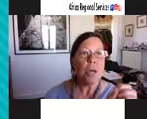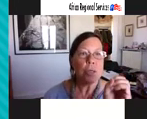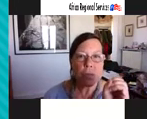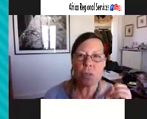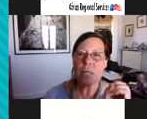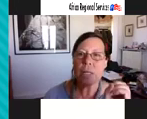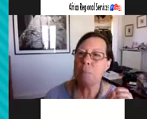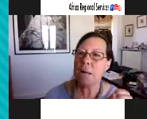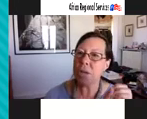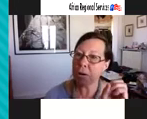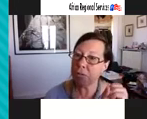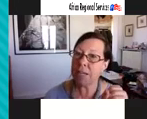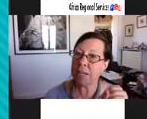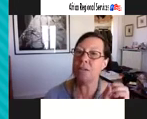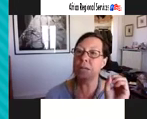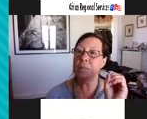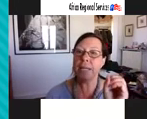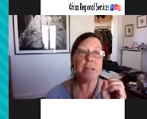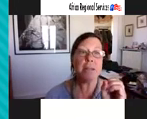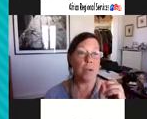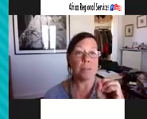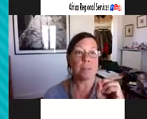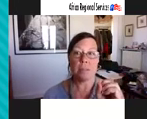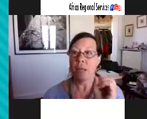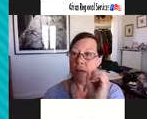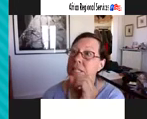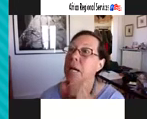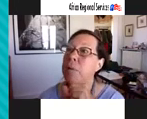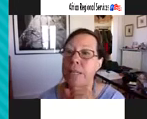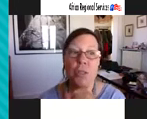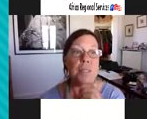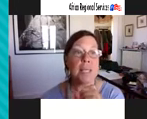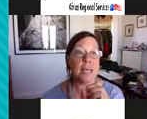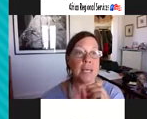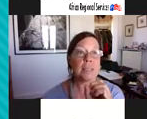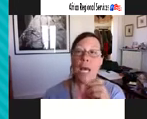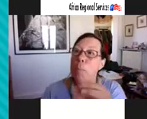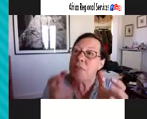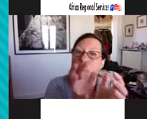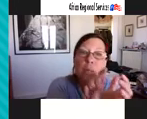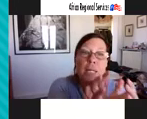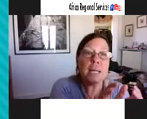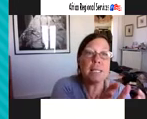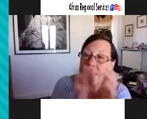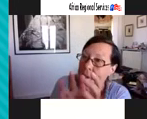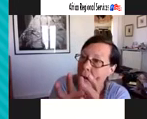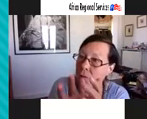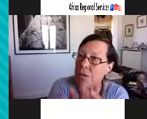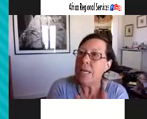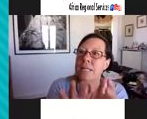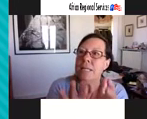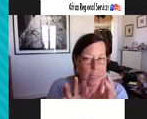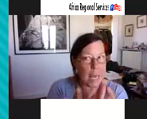of. Certain compounds are effective in malaria drugs, the WHO says, but the plant